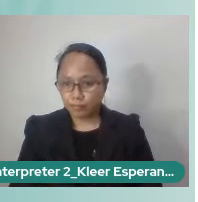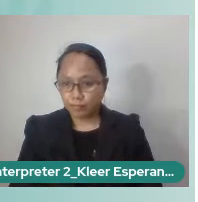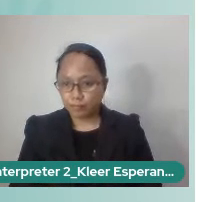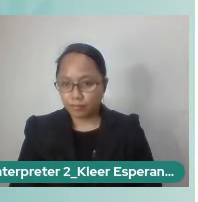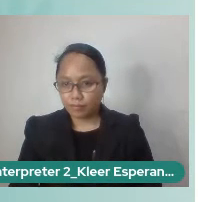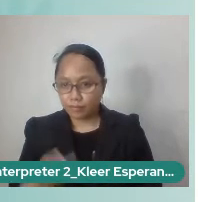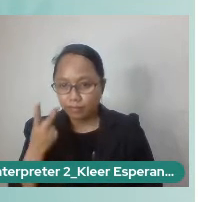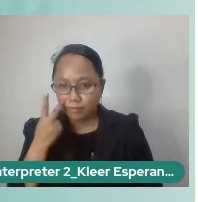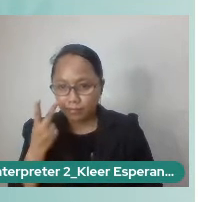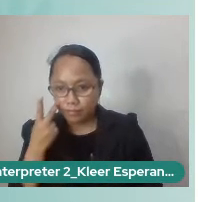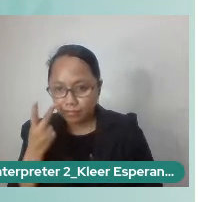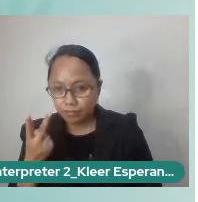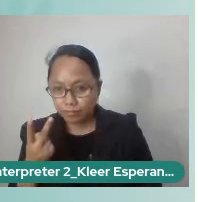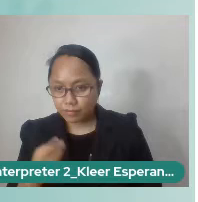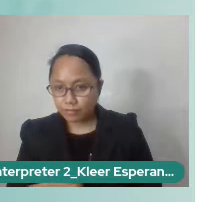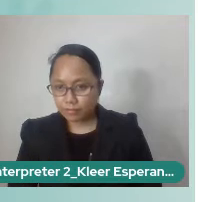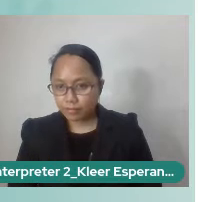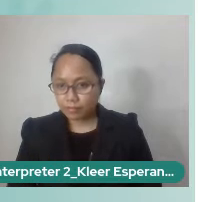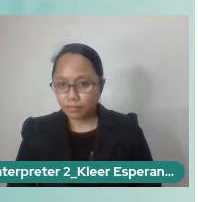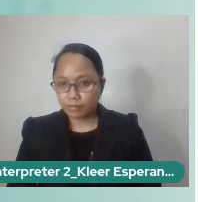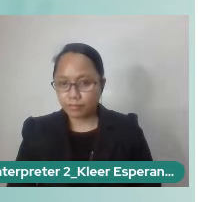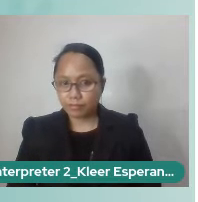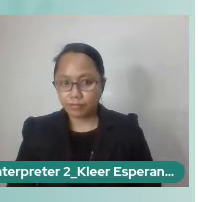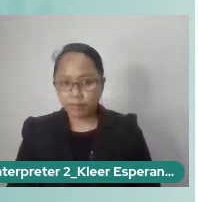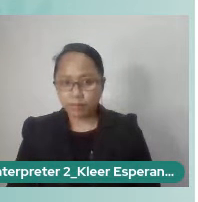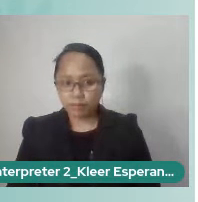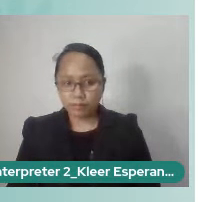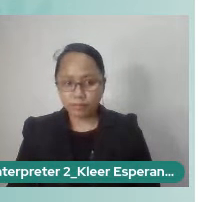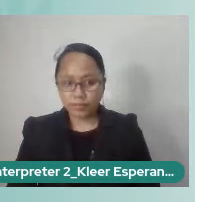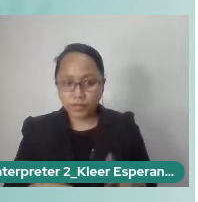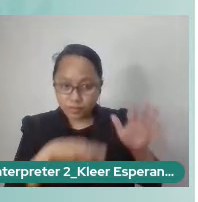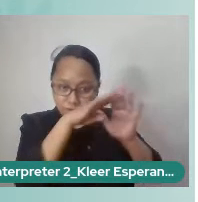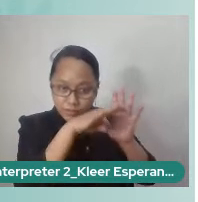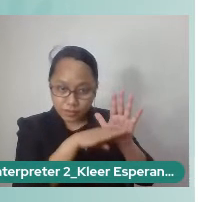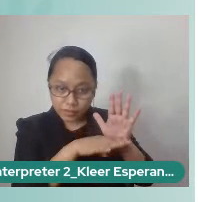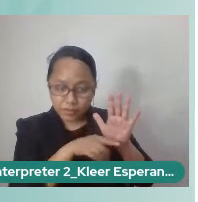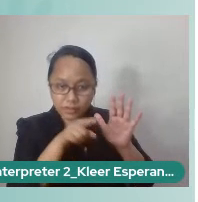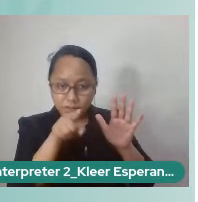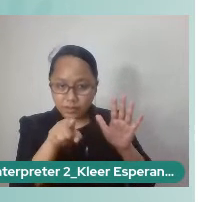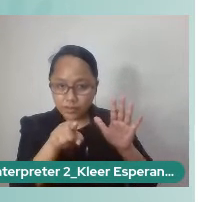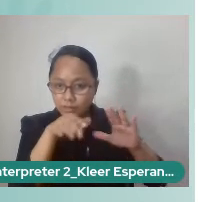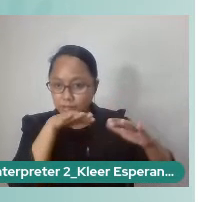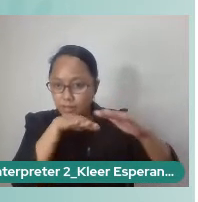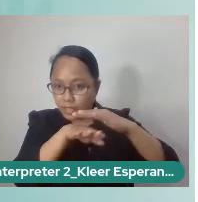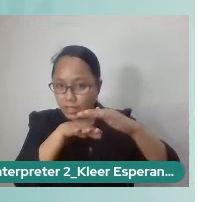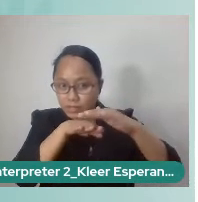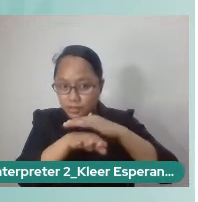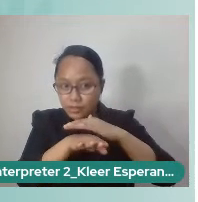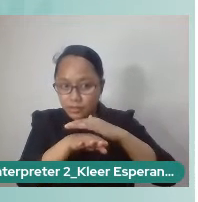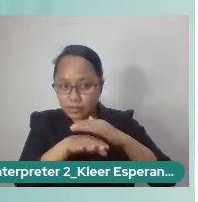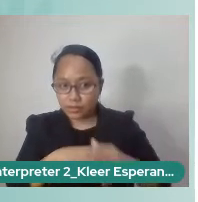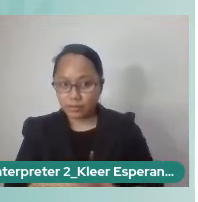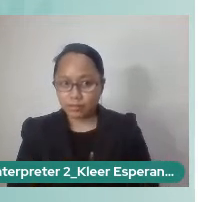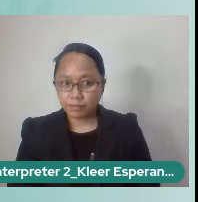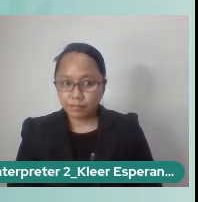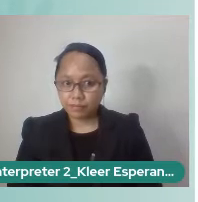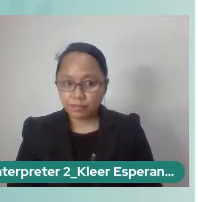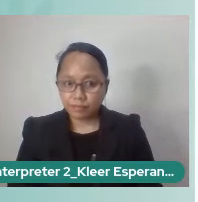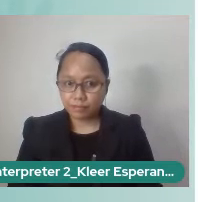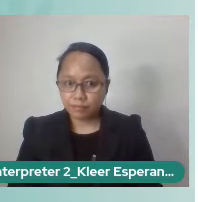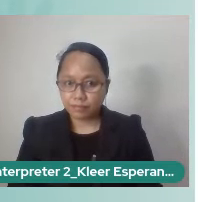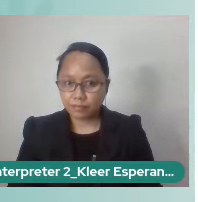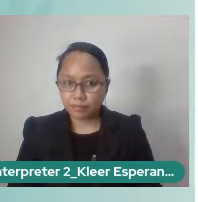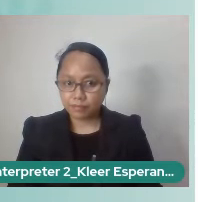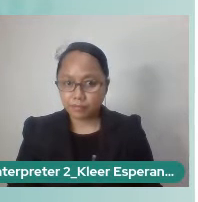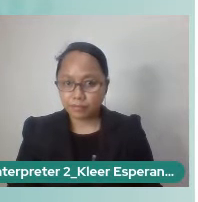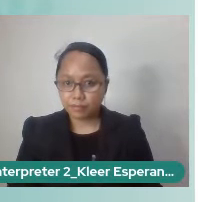fact revolutionary. And the reason it's so important is because it will help us address some of the major market barriers that we knew existed